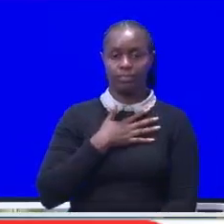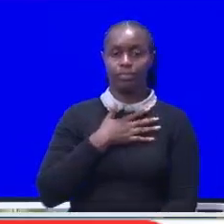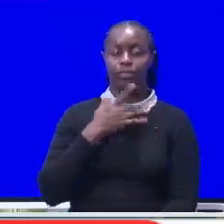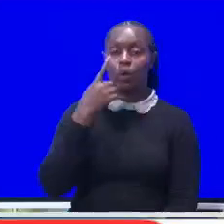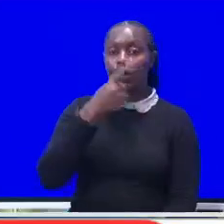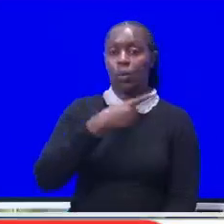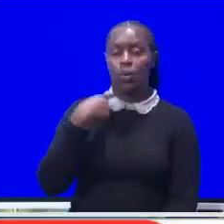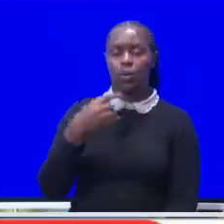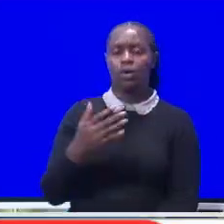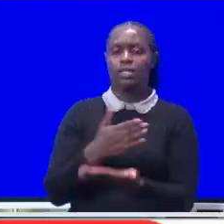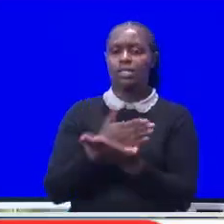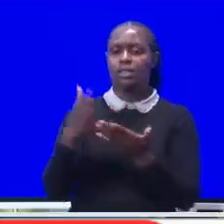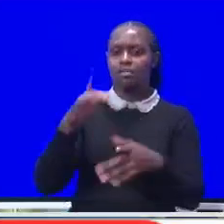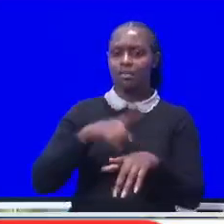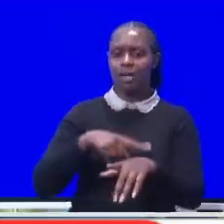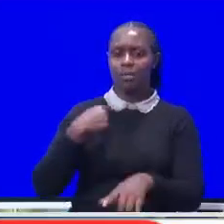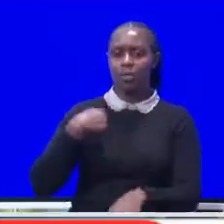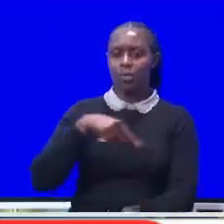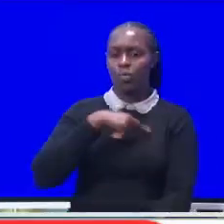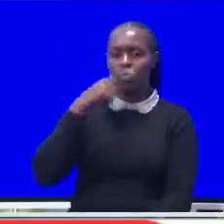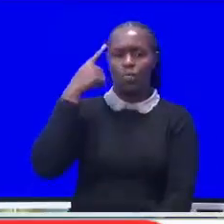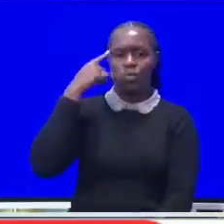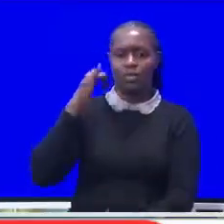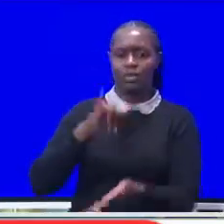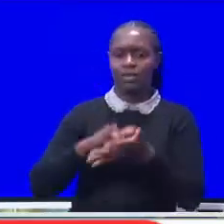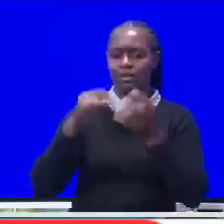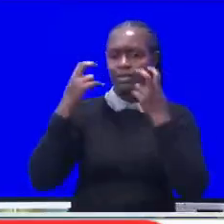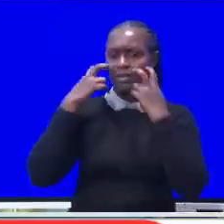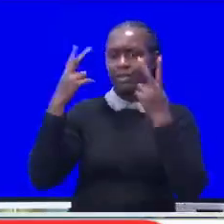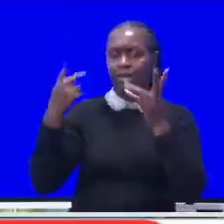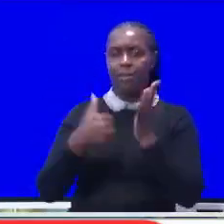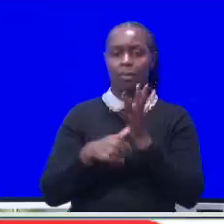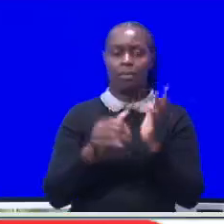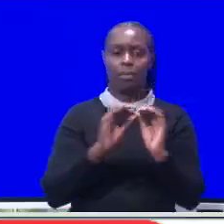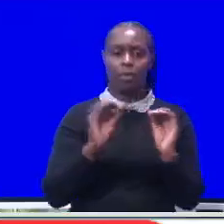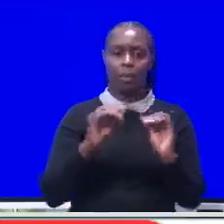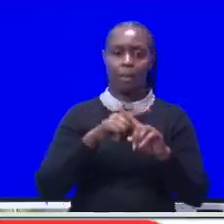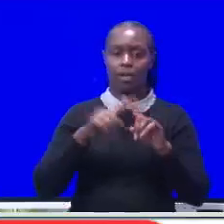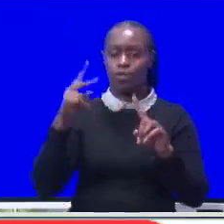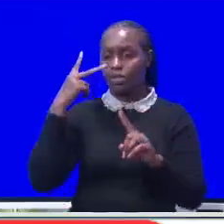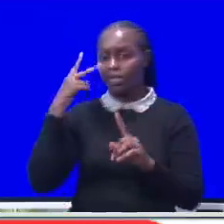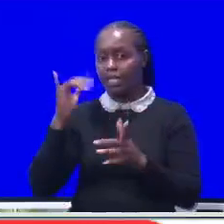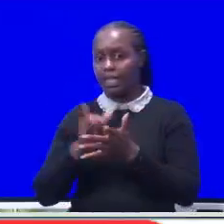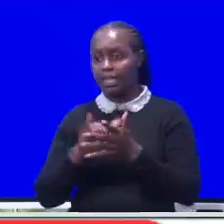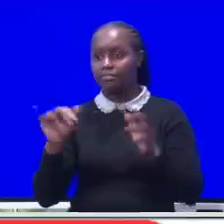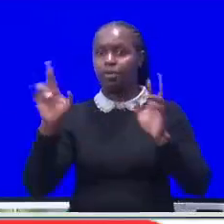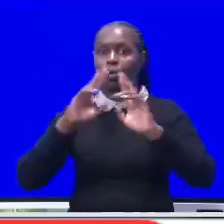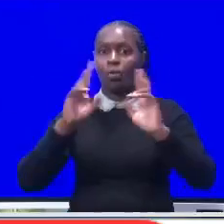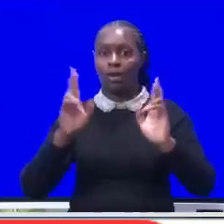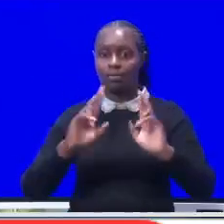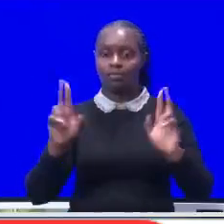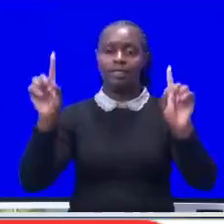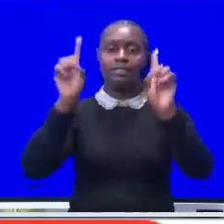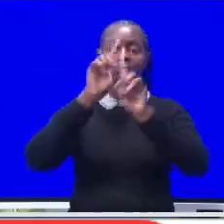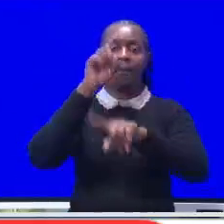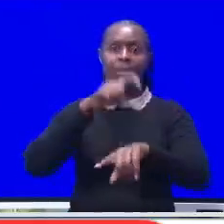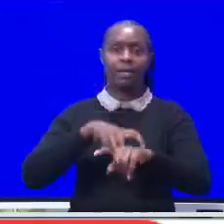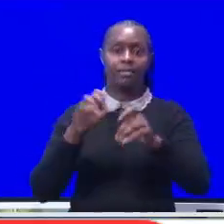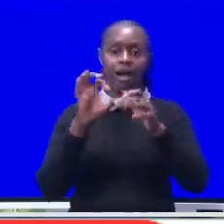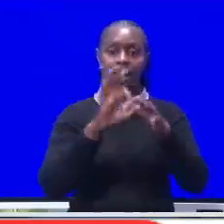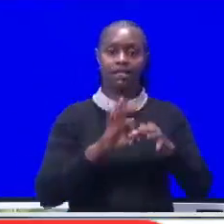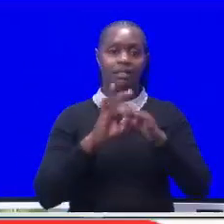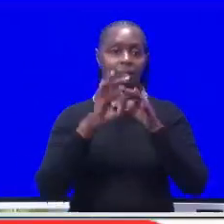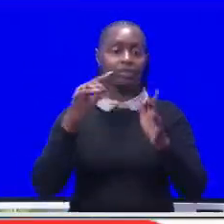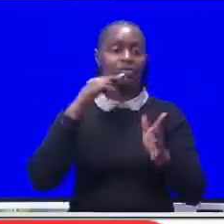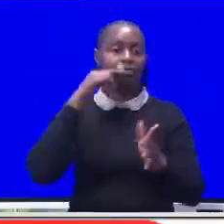ambao mara nyingine tulifikiria hawaoni shinda zile siko wameamuka zaidi yetu. At the same time, Azimio demanded